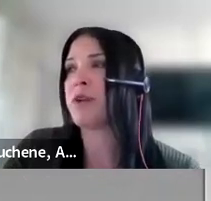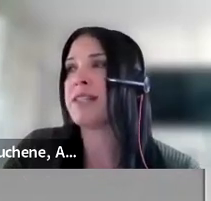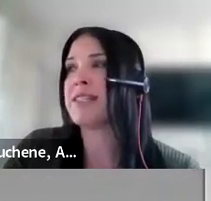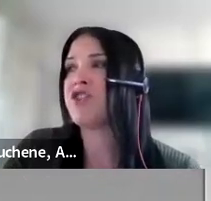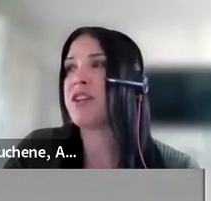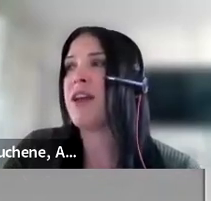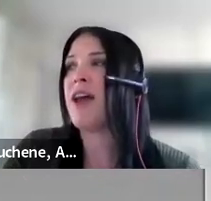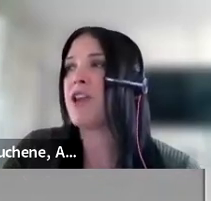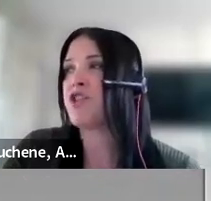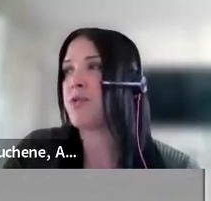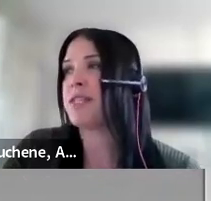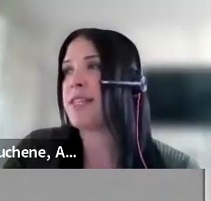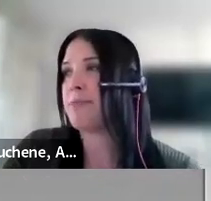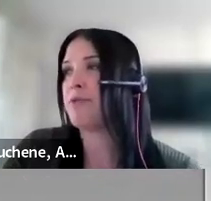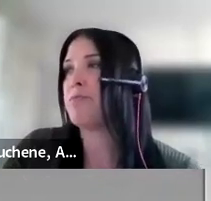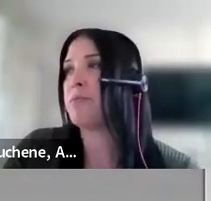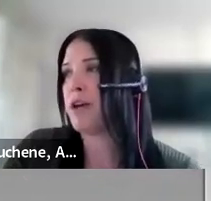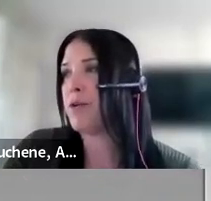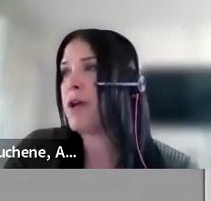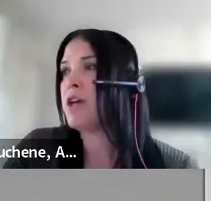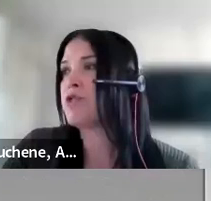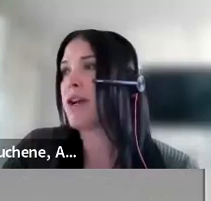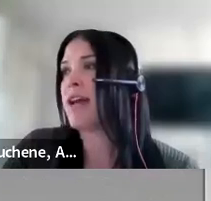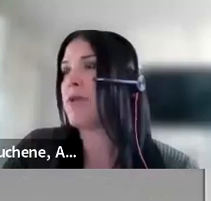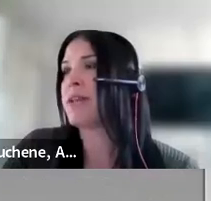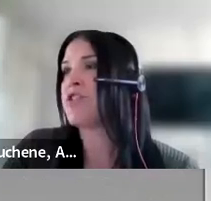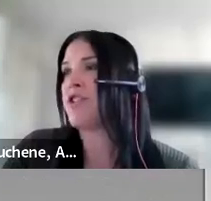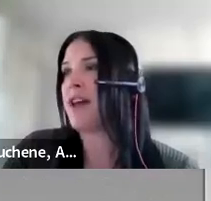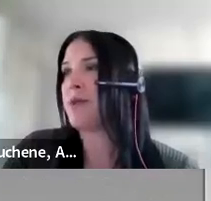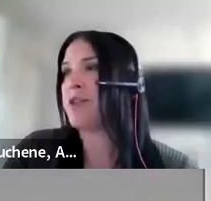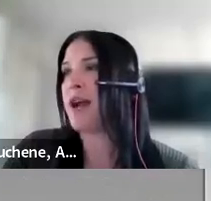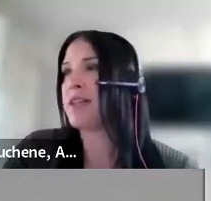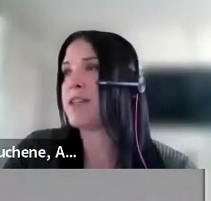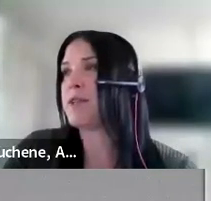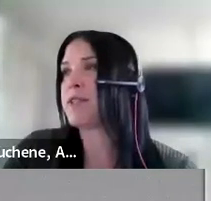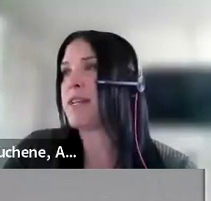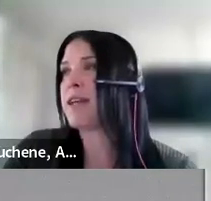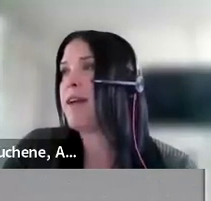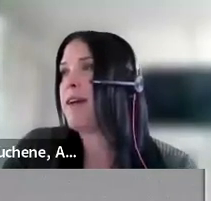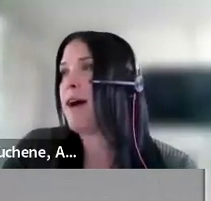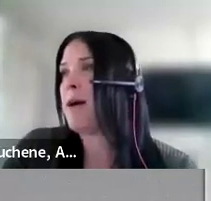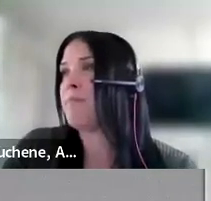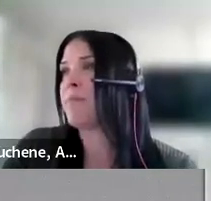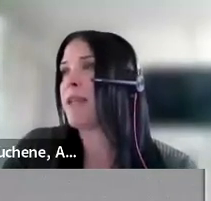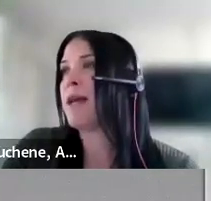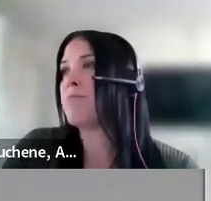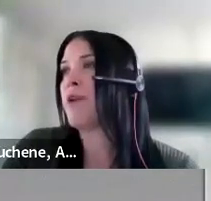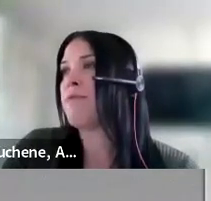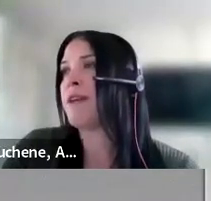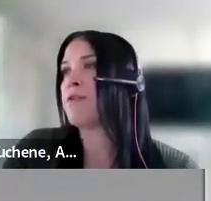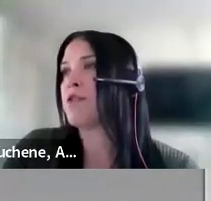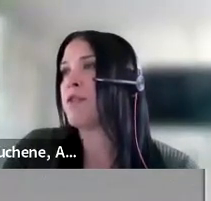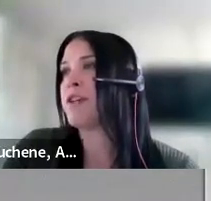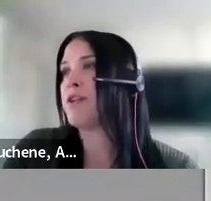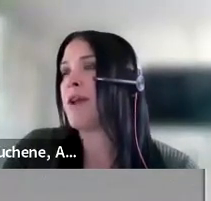provider's organization, as shown in the table below. So I kind of wanted to share that with you guys. So it looks like number